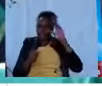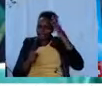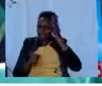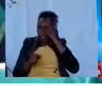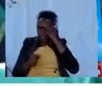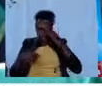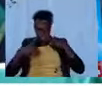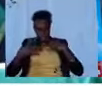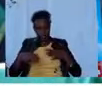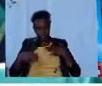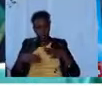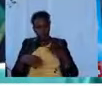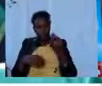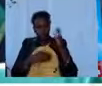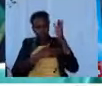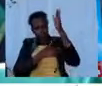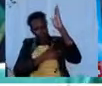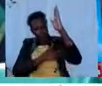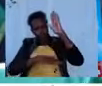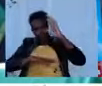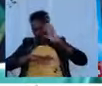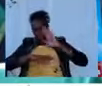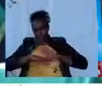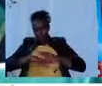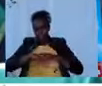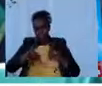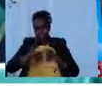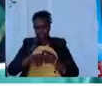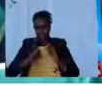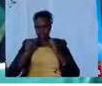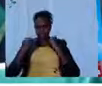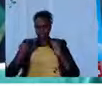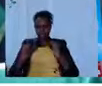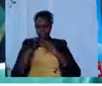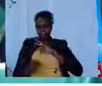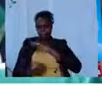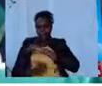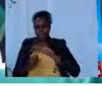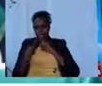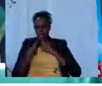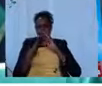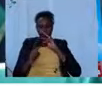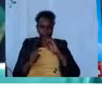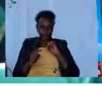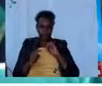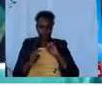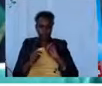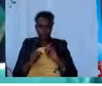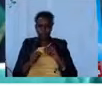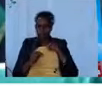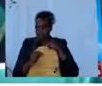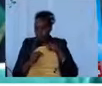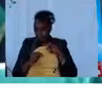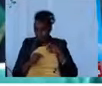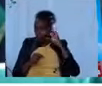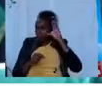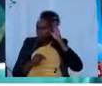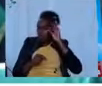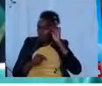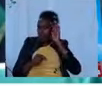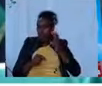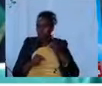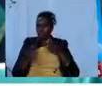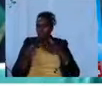Israelites of God's great mercy upon them. He was a man who